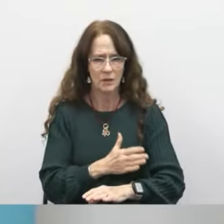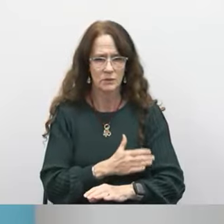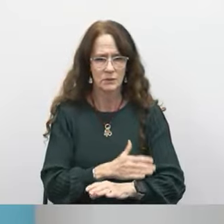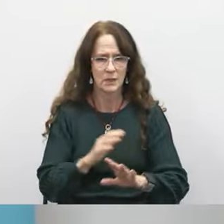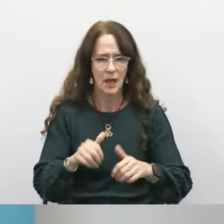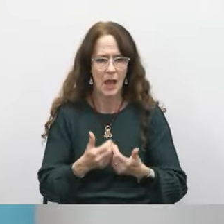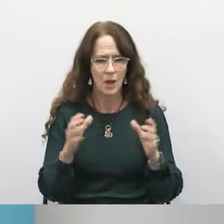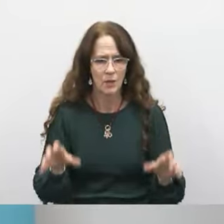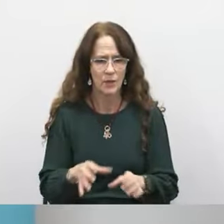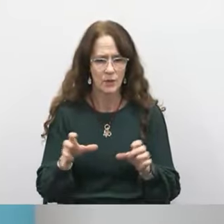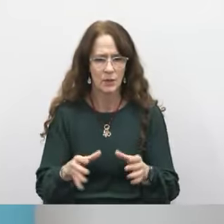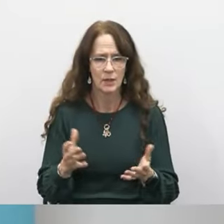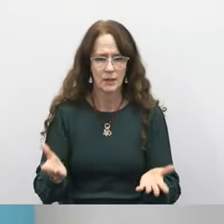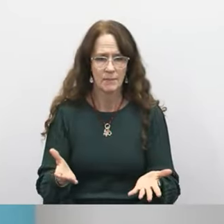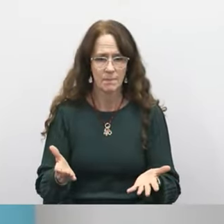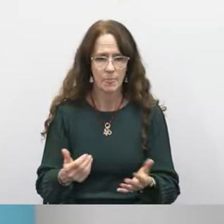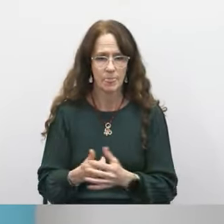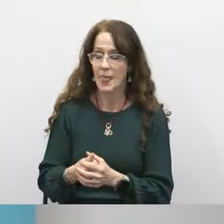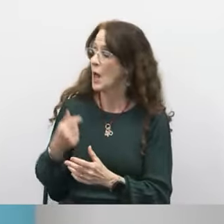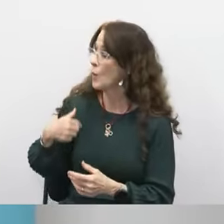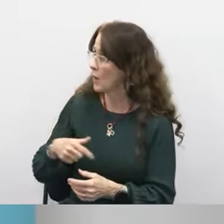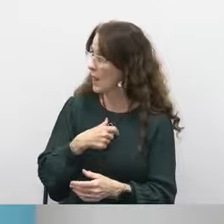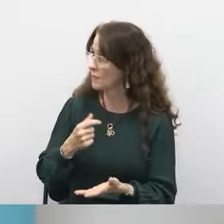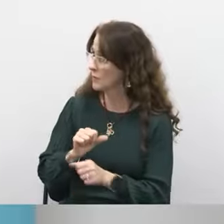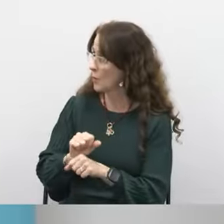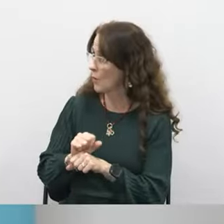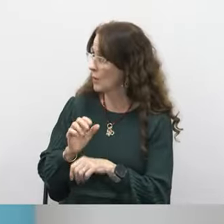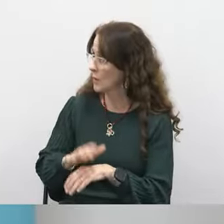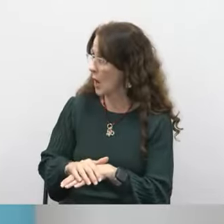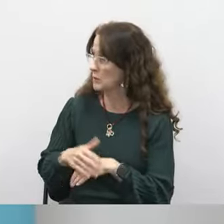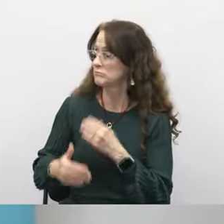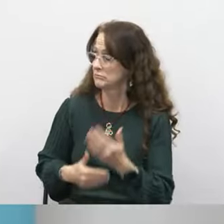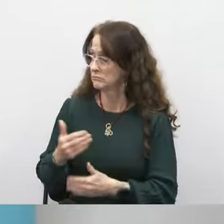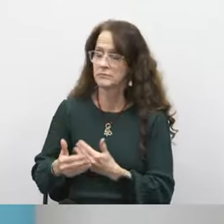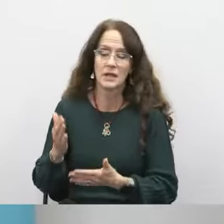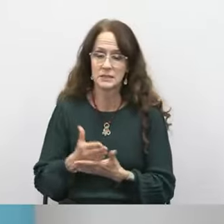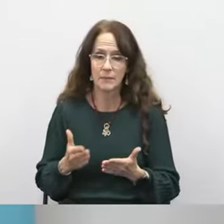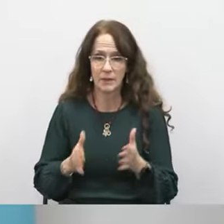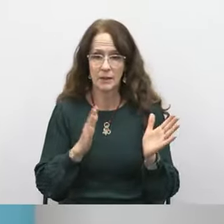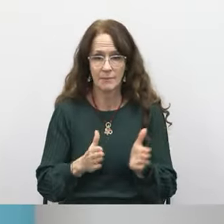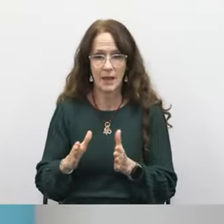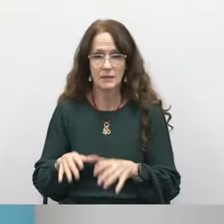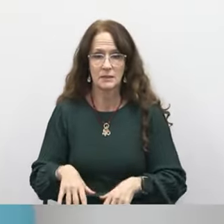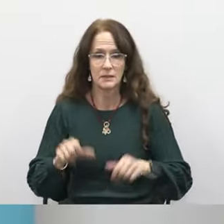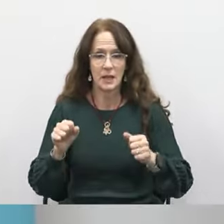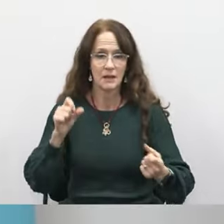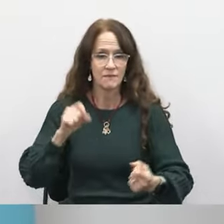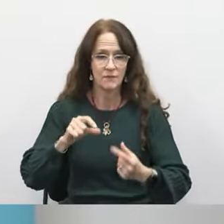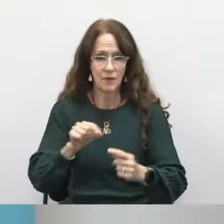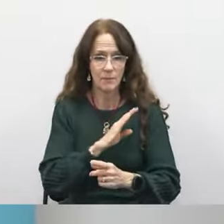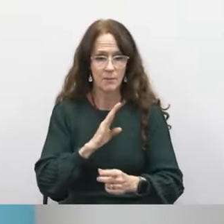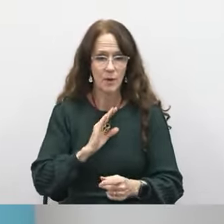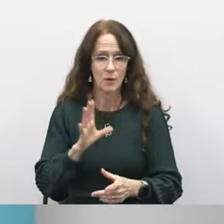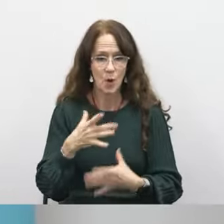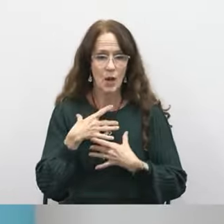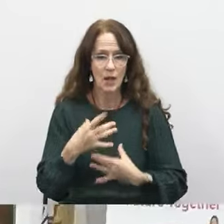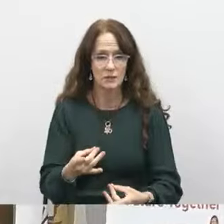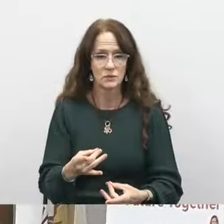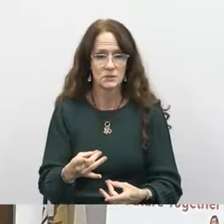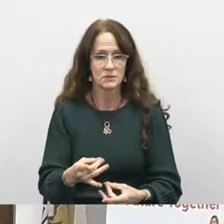they're doing, how they're progressing? Well, it's something we'll have to work on. And so it's something we can plan to take additional feedback from the board about your interest